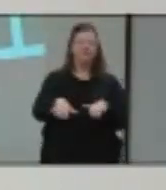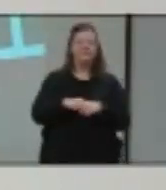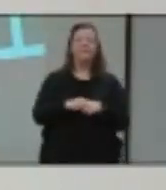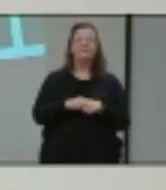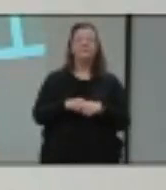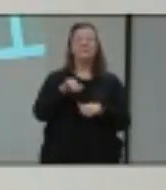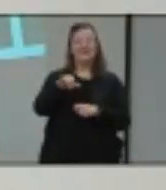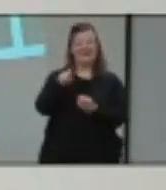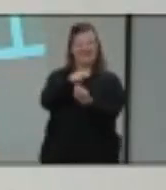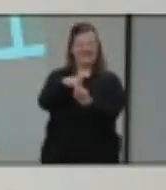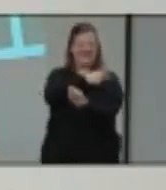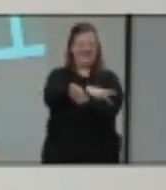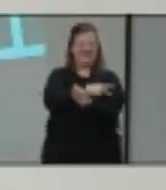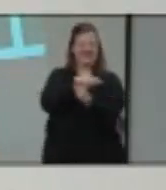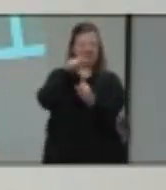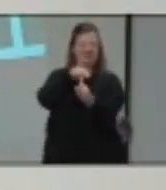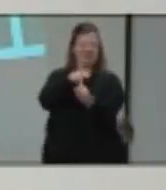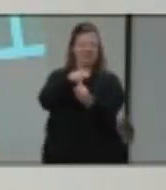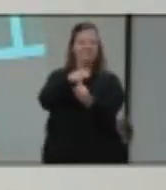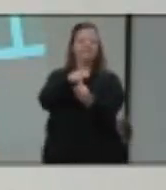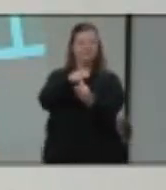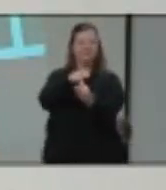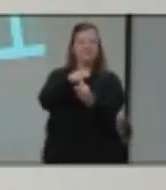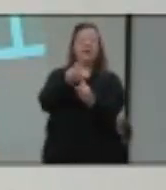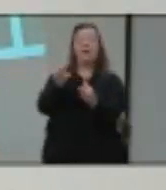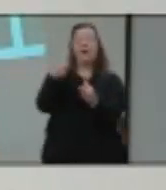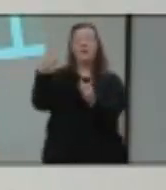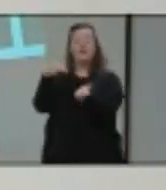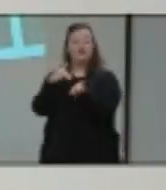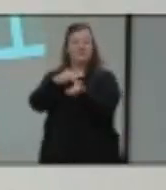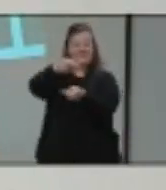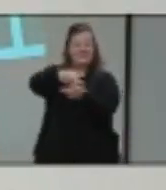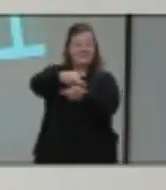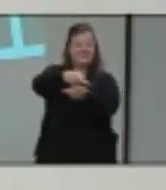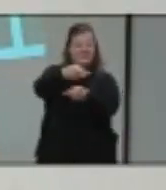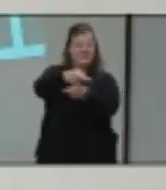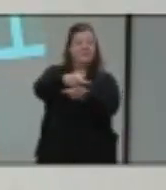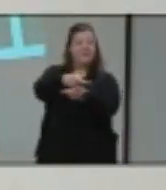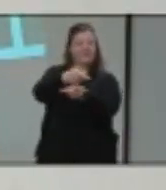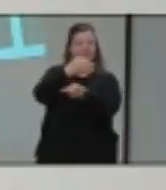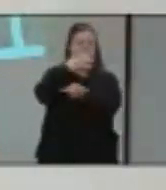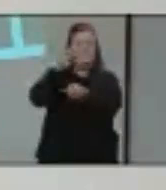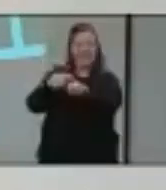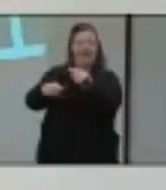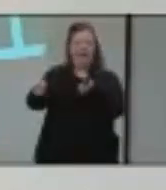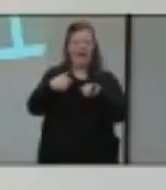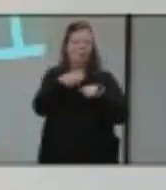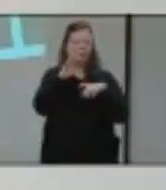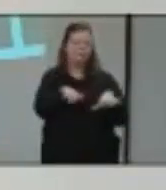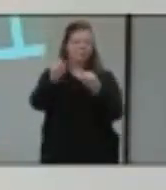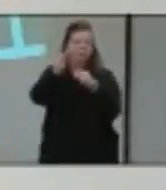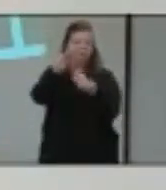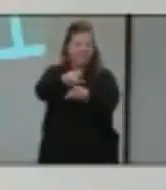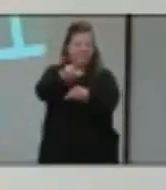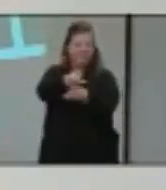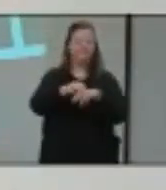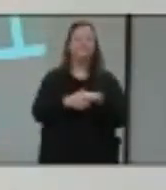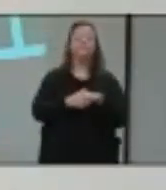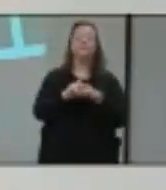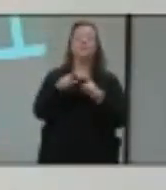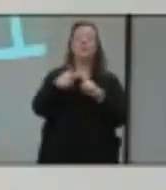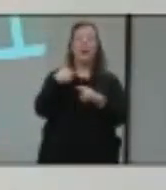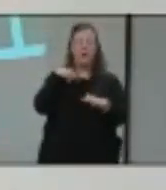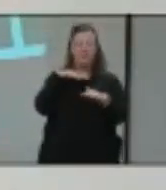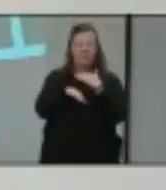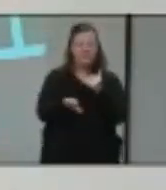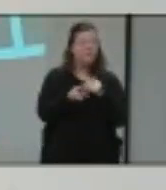This particular patient had been under the care of another nurse who I'd be taking over for. When I walked into the room, I did a double